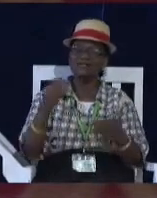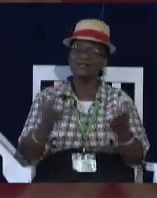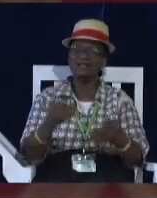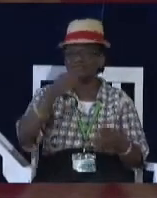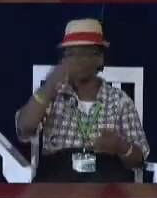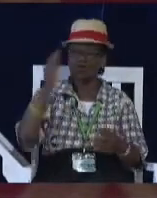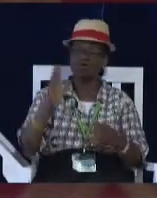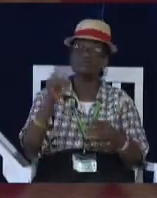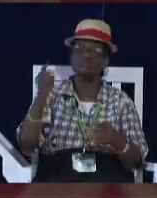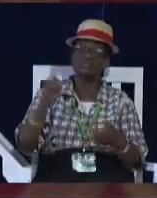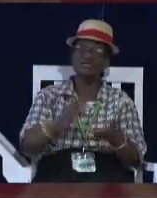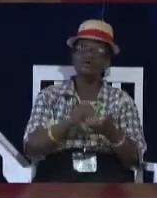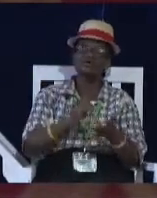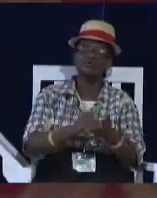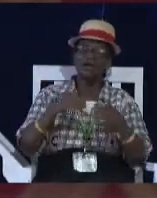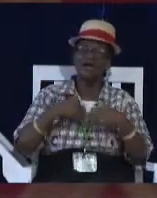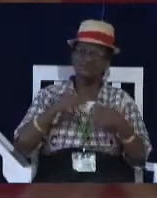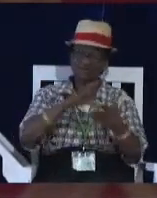your body.